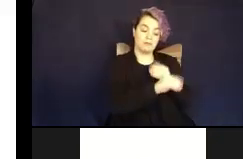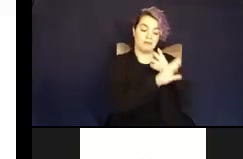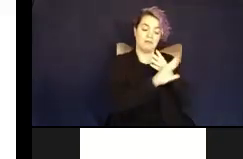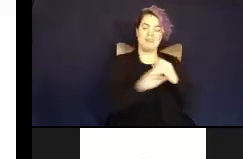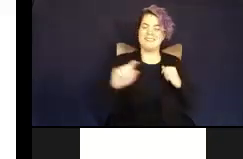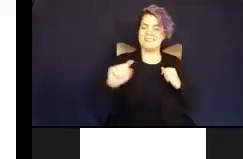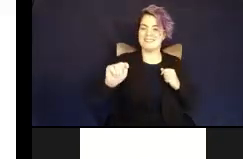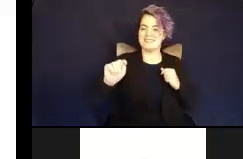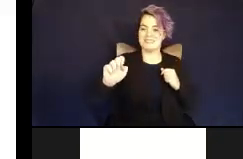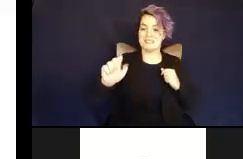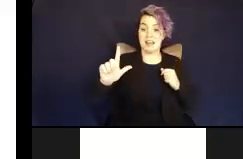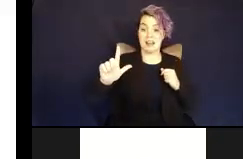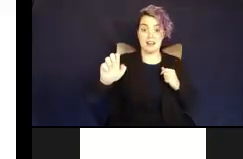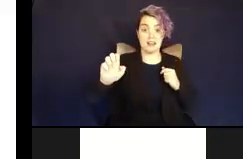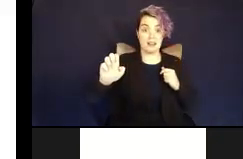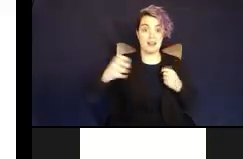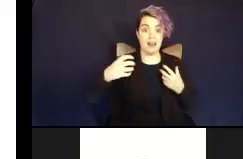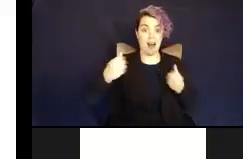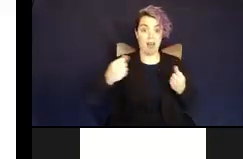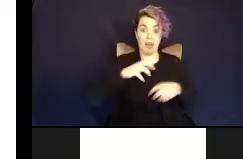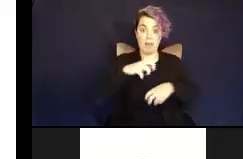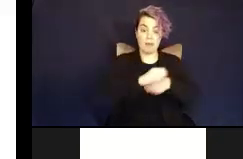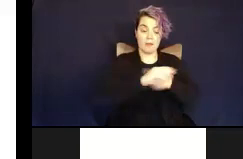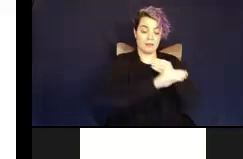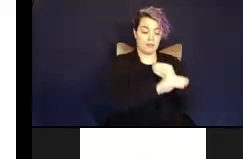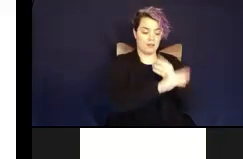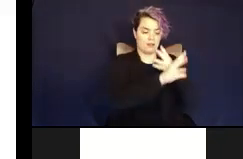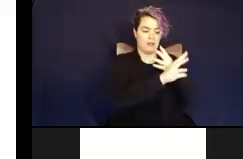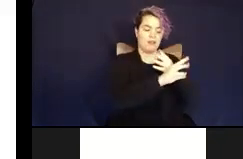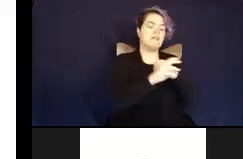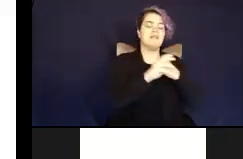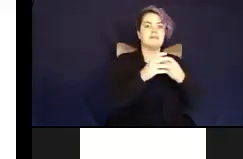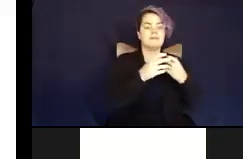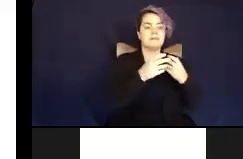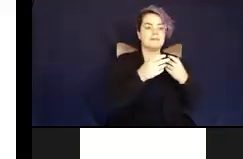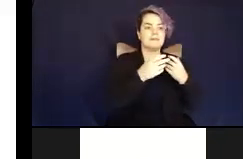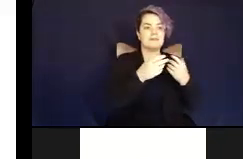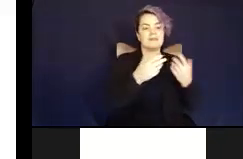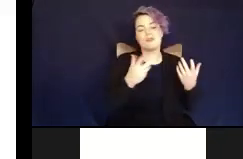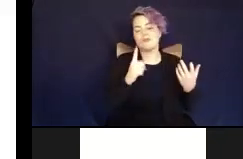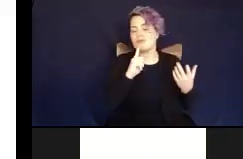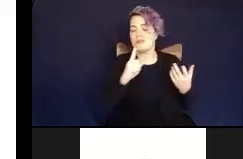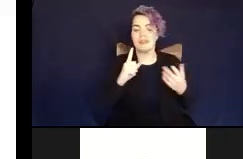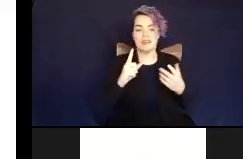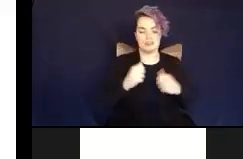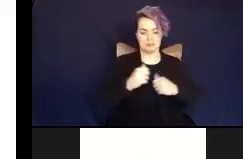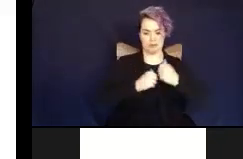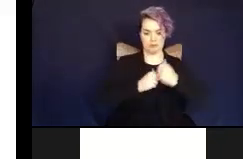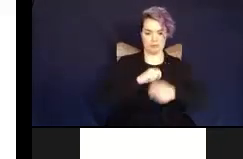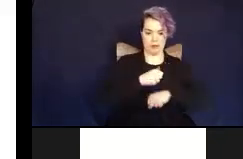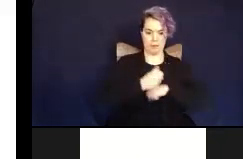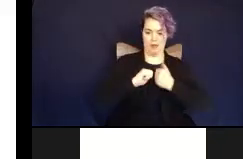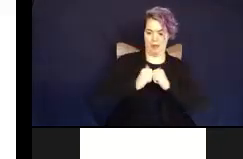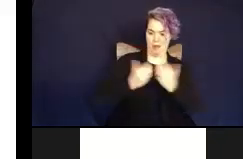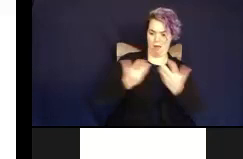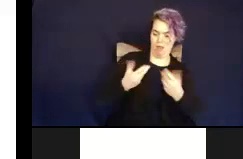only the regulatory barriers, but the infrastructure wasn't set up to do telehealth. People did things in person before, face to face,